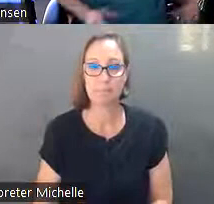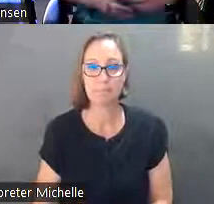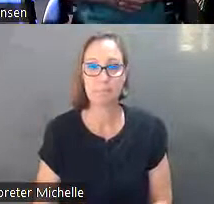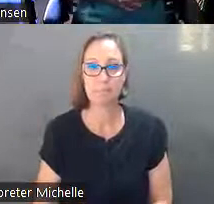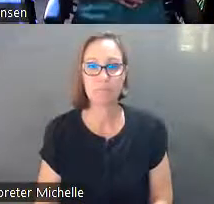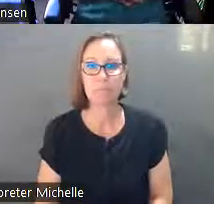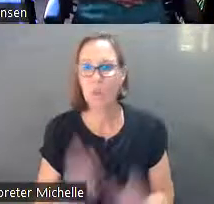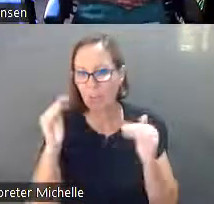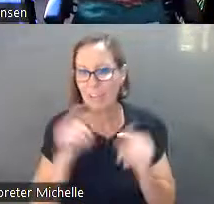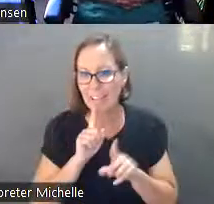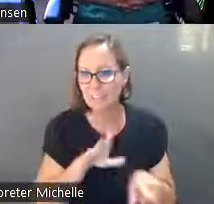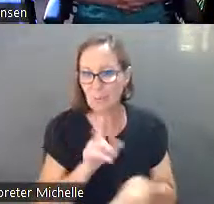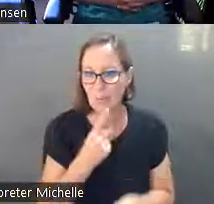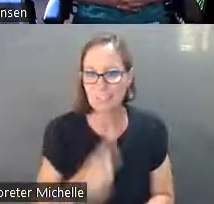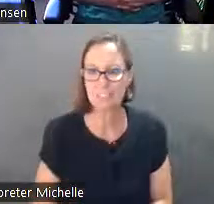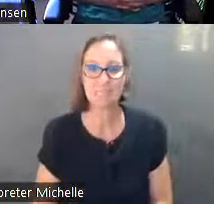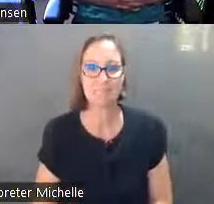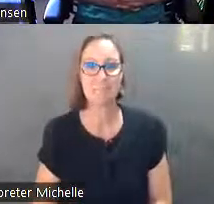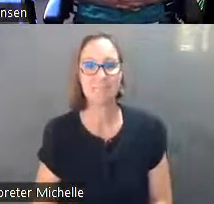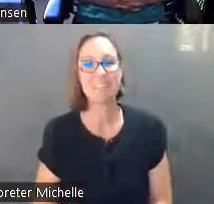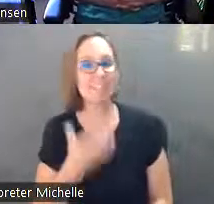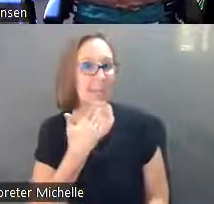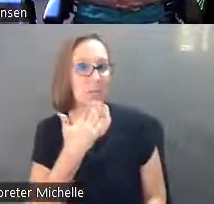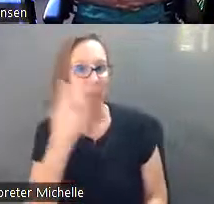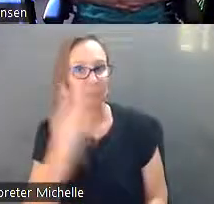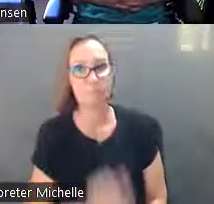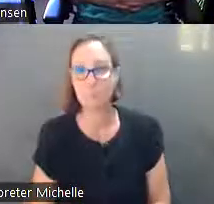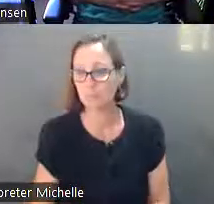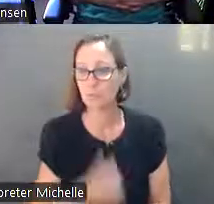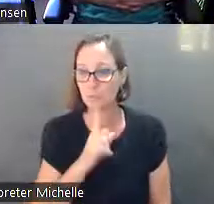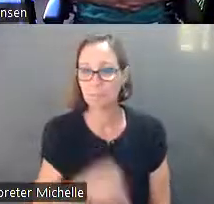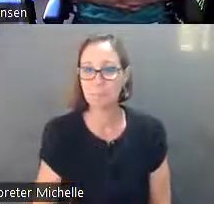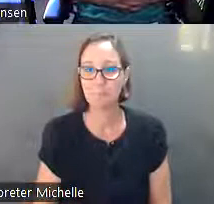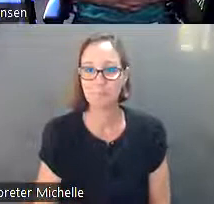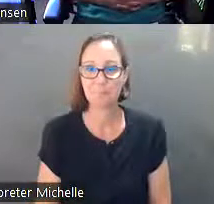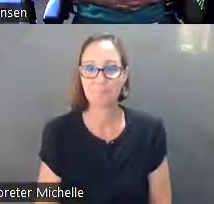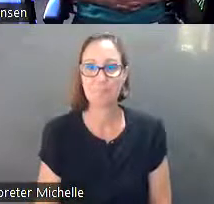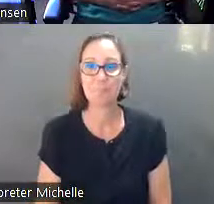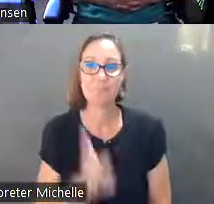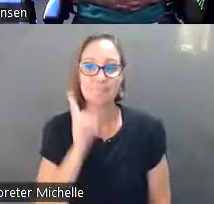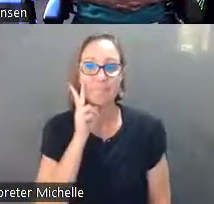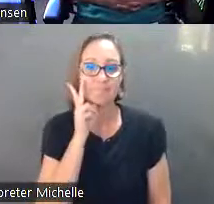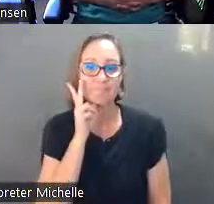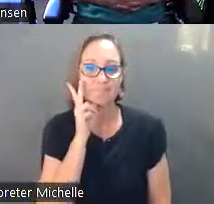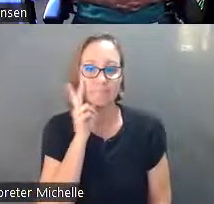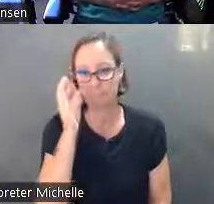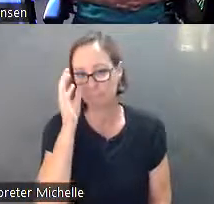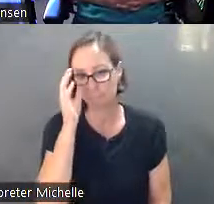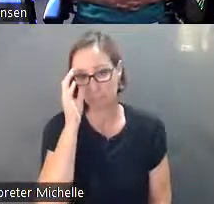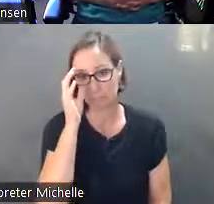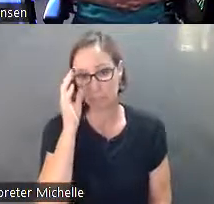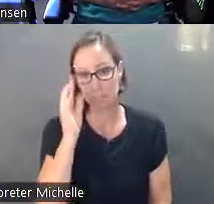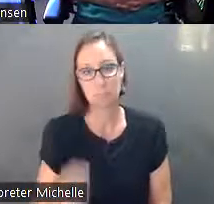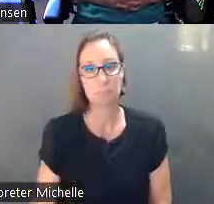Hopefully that answered your question. Thank you. Yeah. And let's see, I'm gonna see